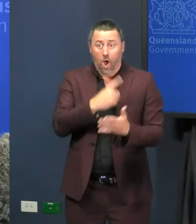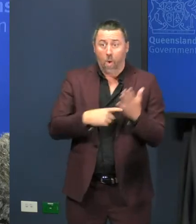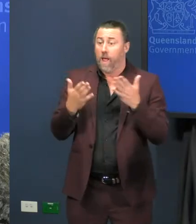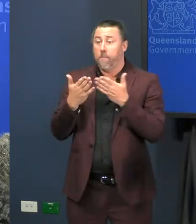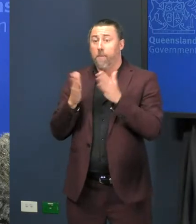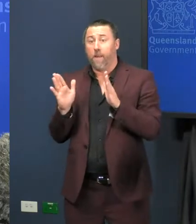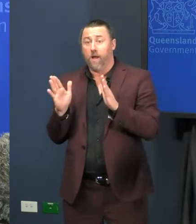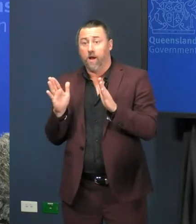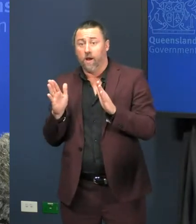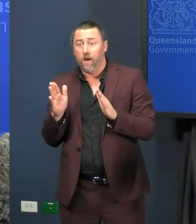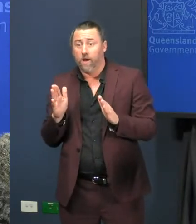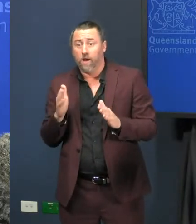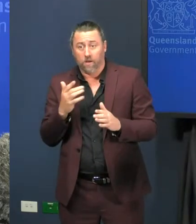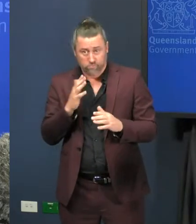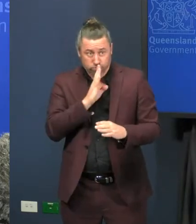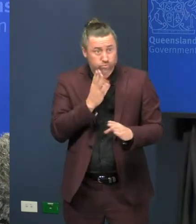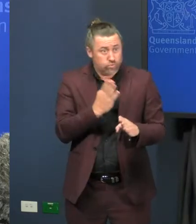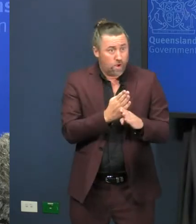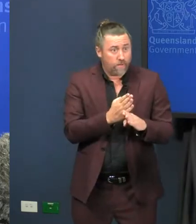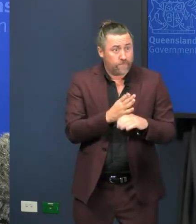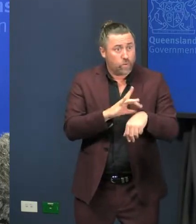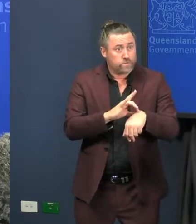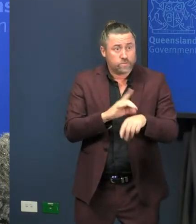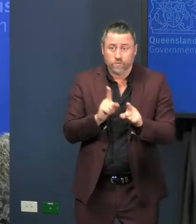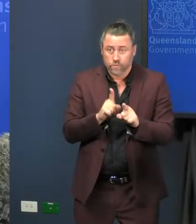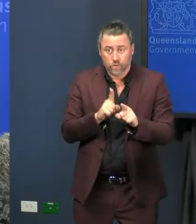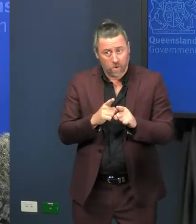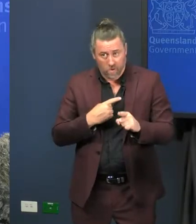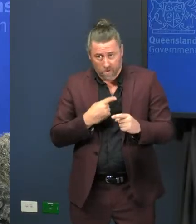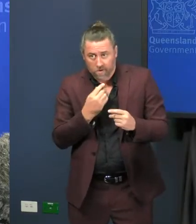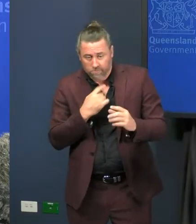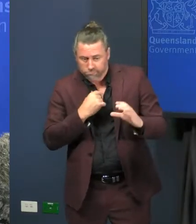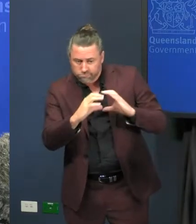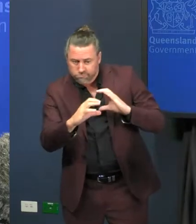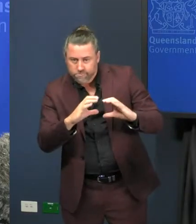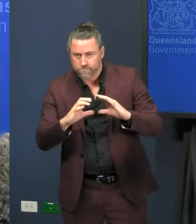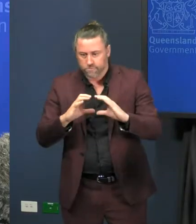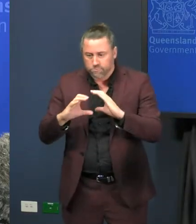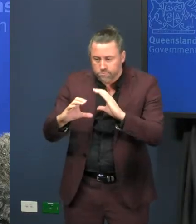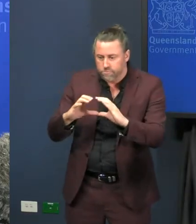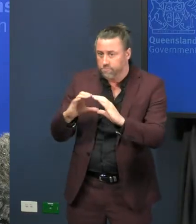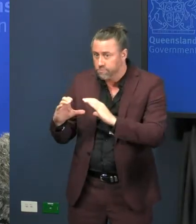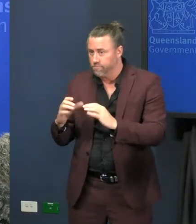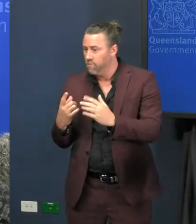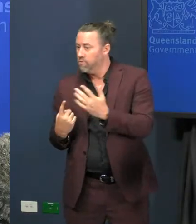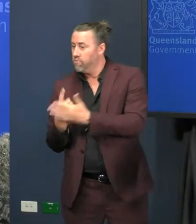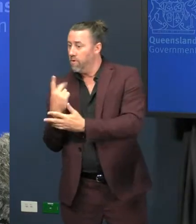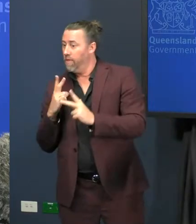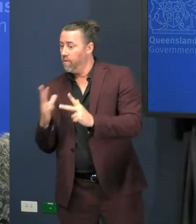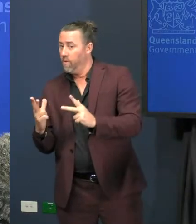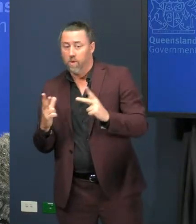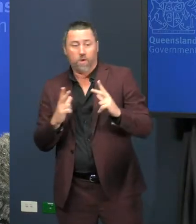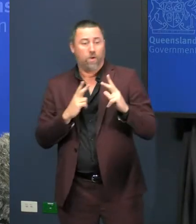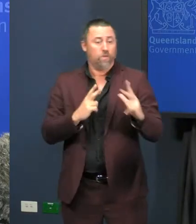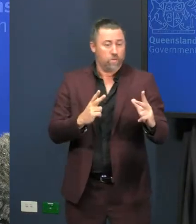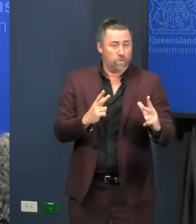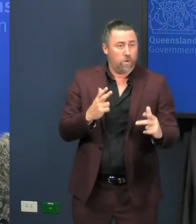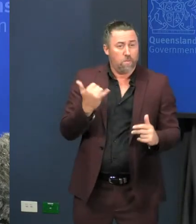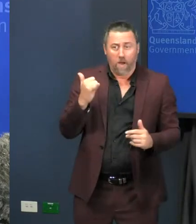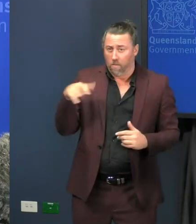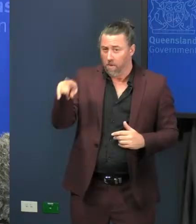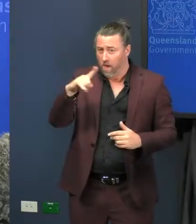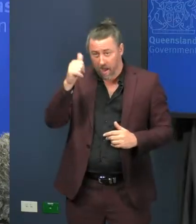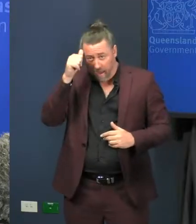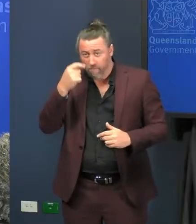as well as the health and hospital network, to make sure that where there are facilities that could be in low-lying areas, that we